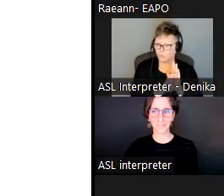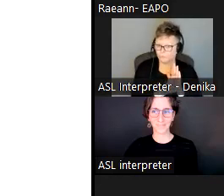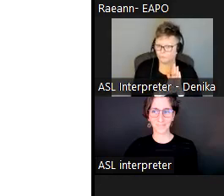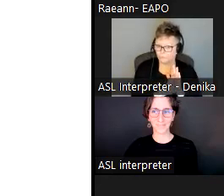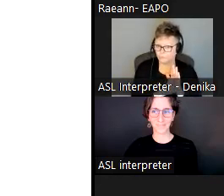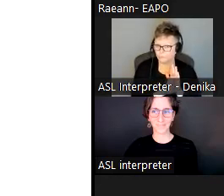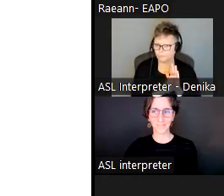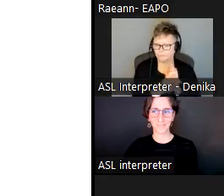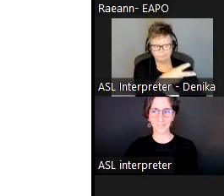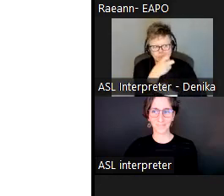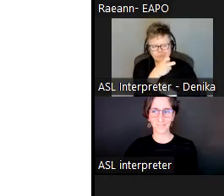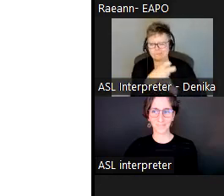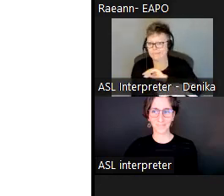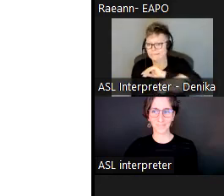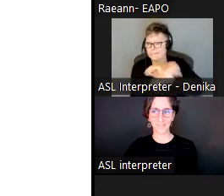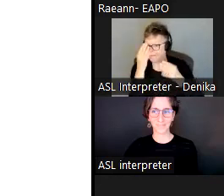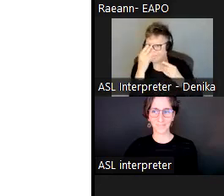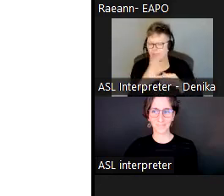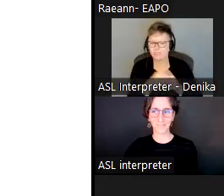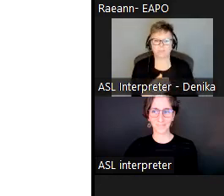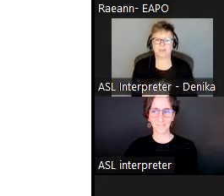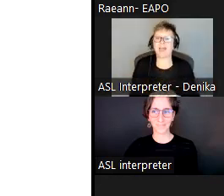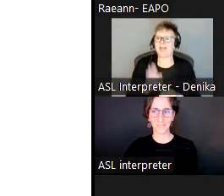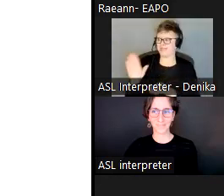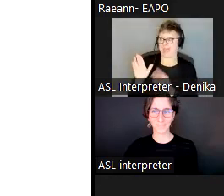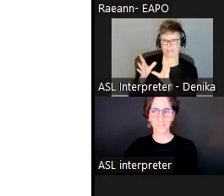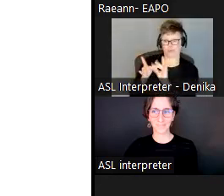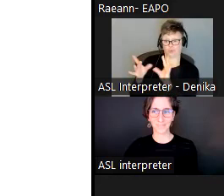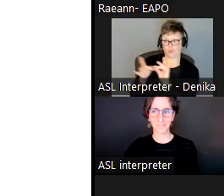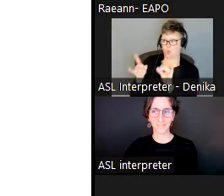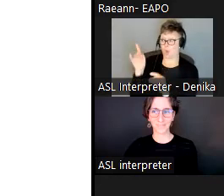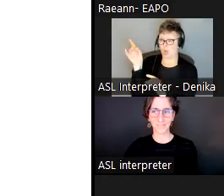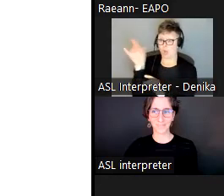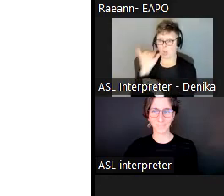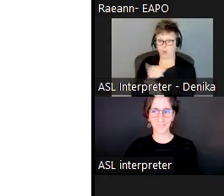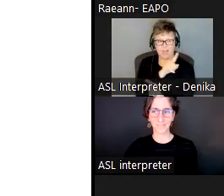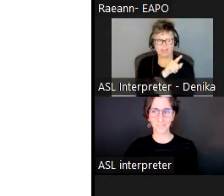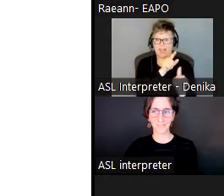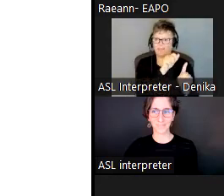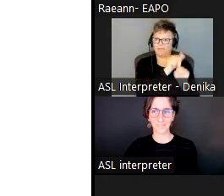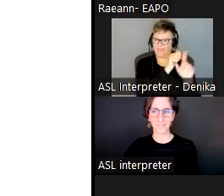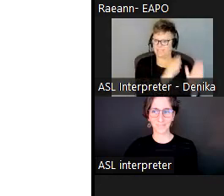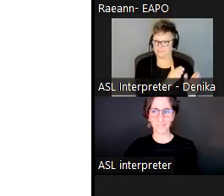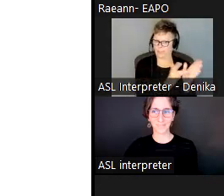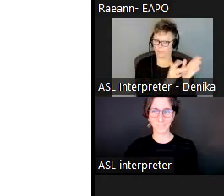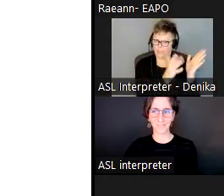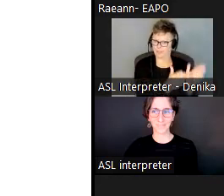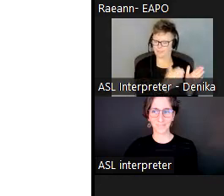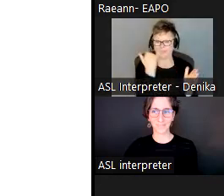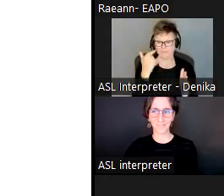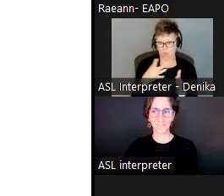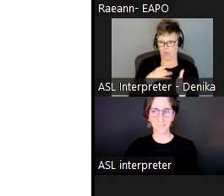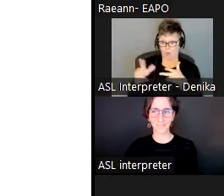information. So the background stories often mimic the victims. So if you like to take walks with your